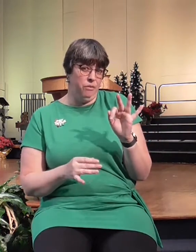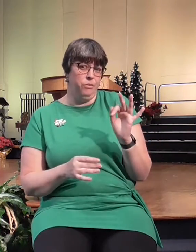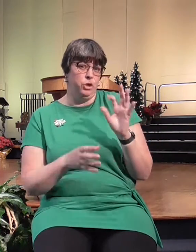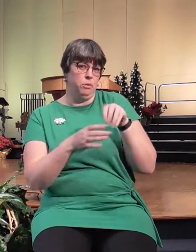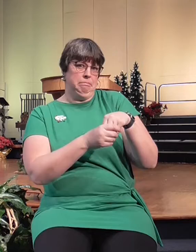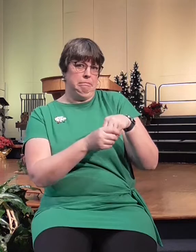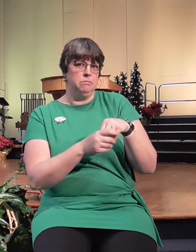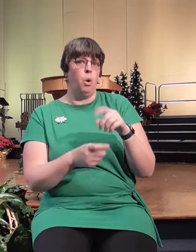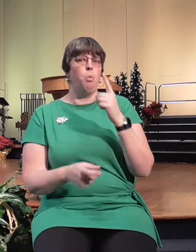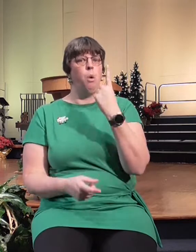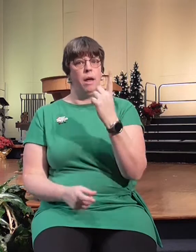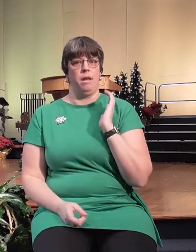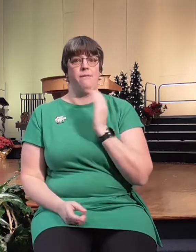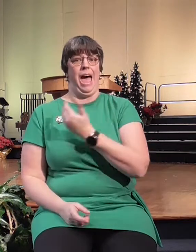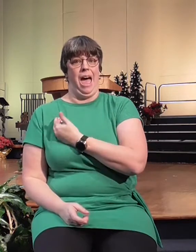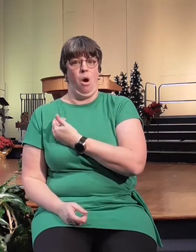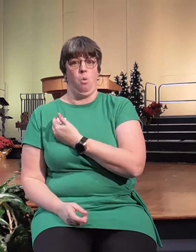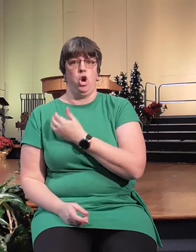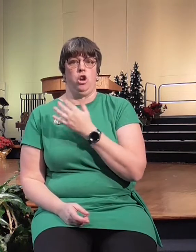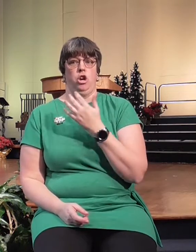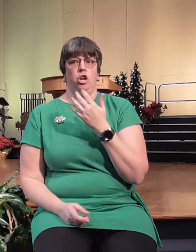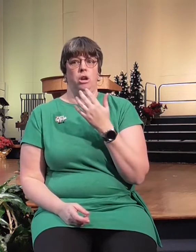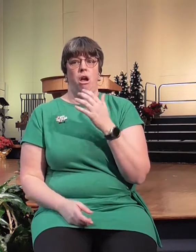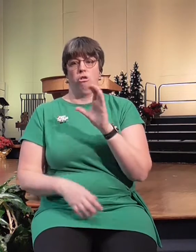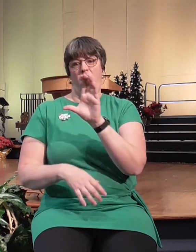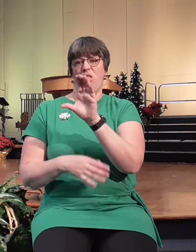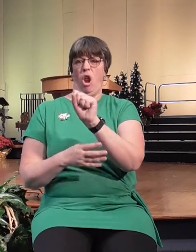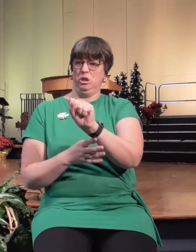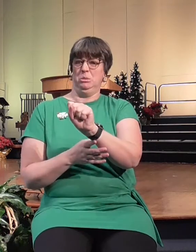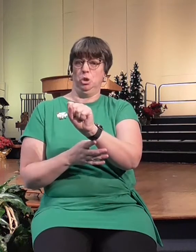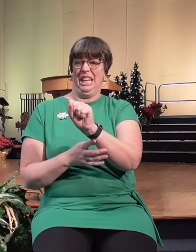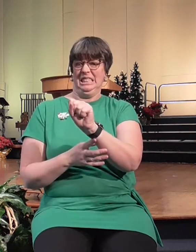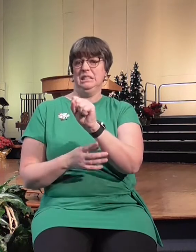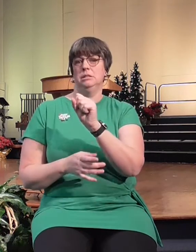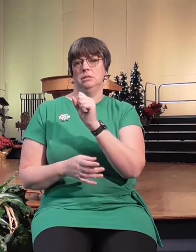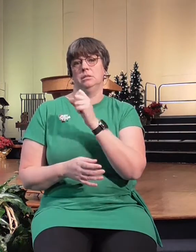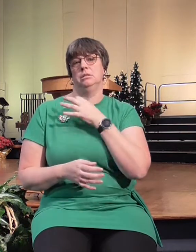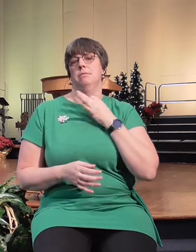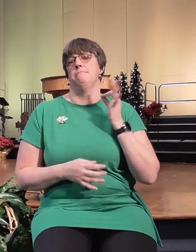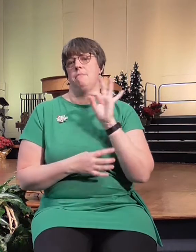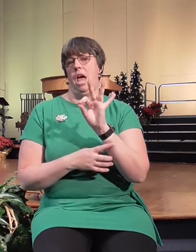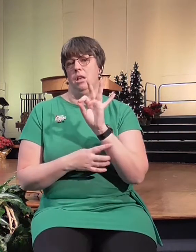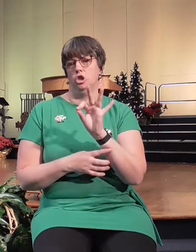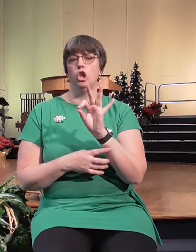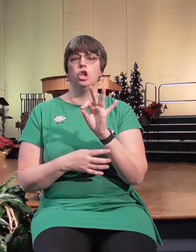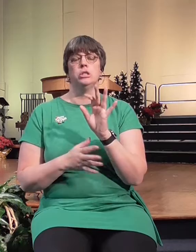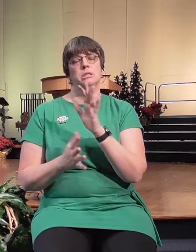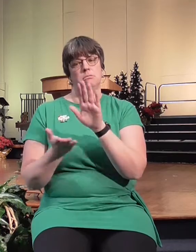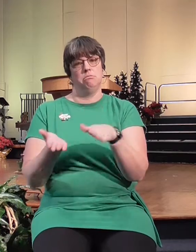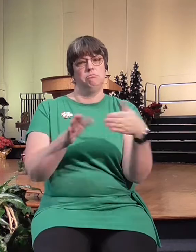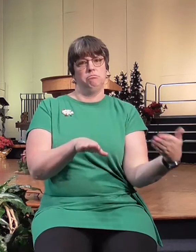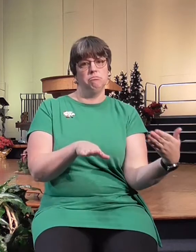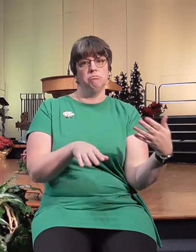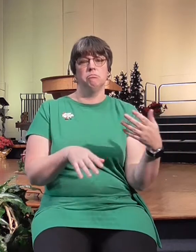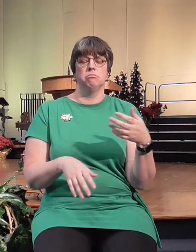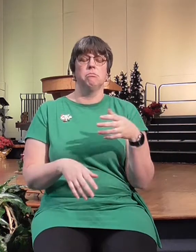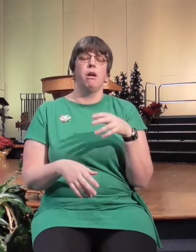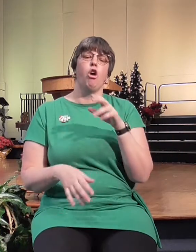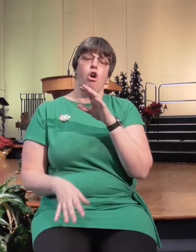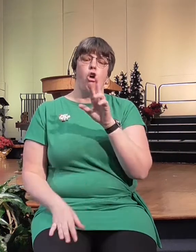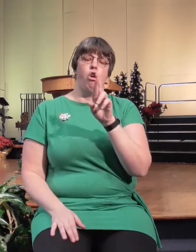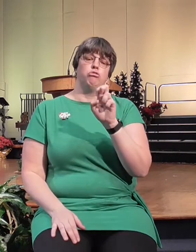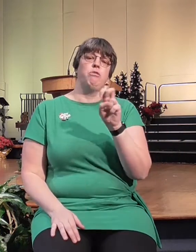that one of our beloved ministerial colleagues from Colorado Springs made his transition this past week. That is Reverend